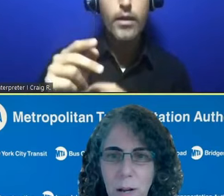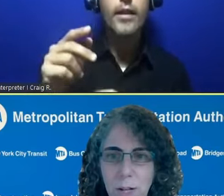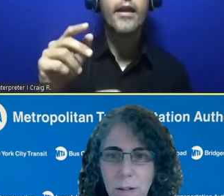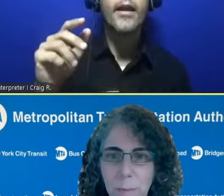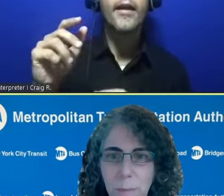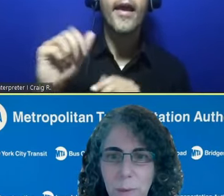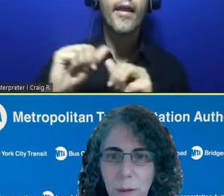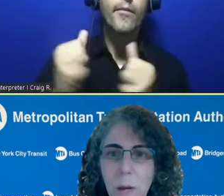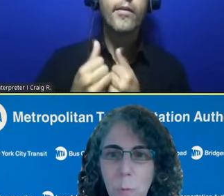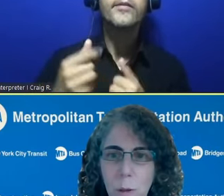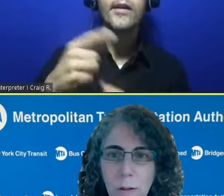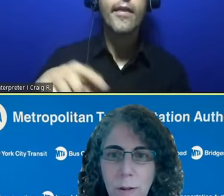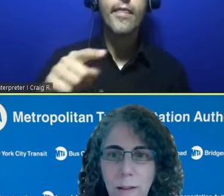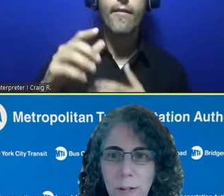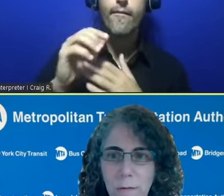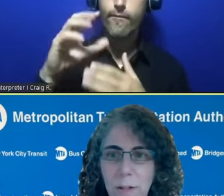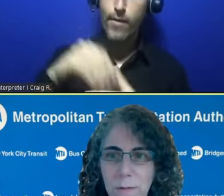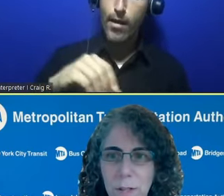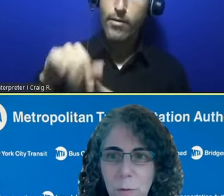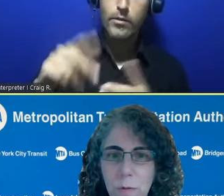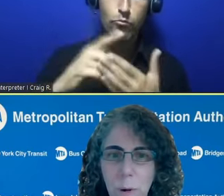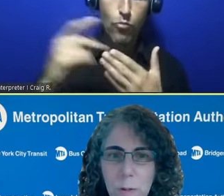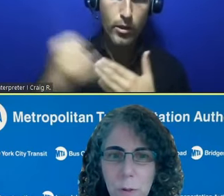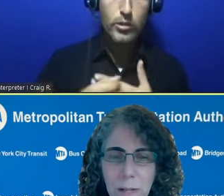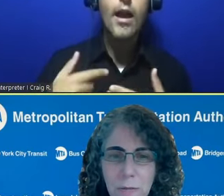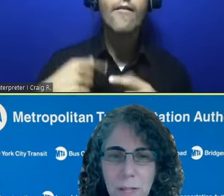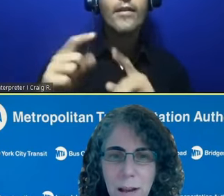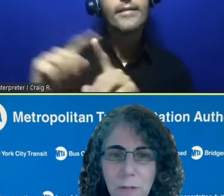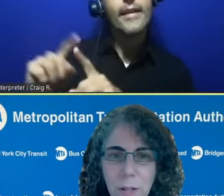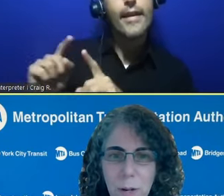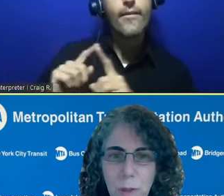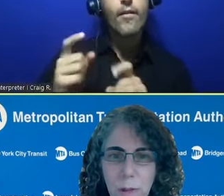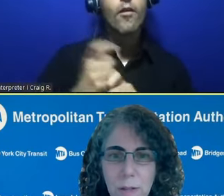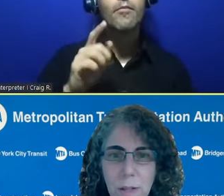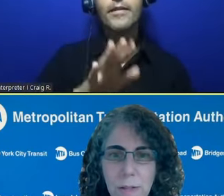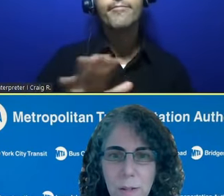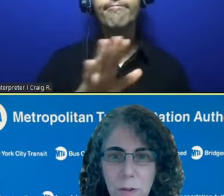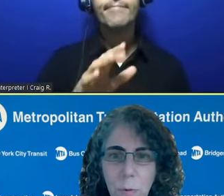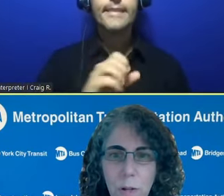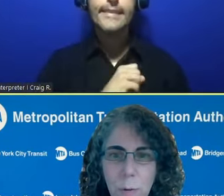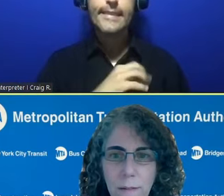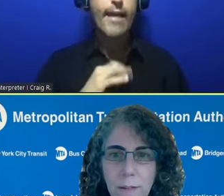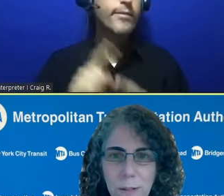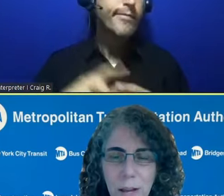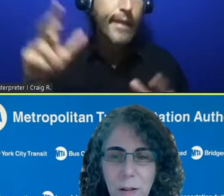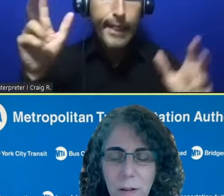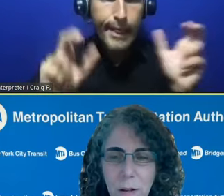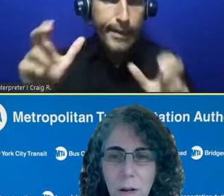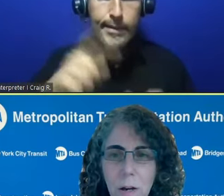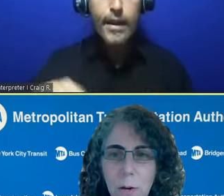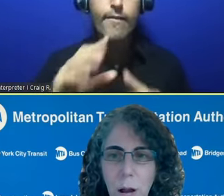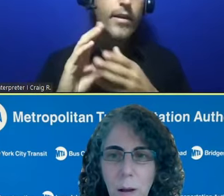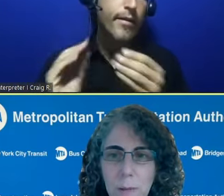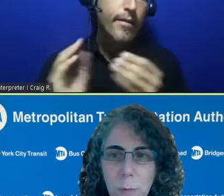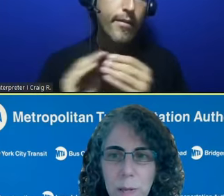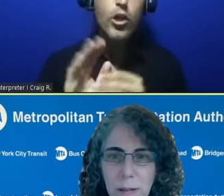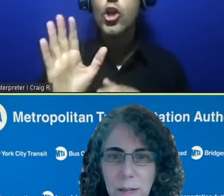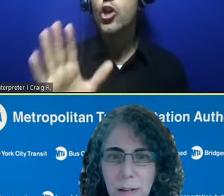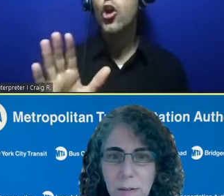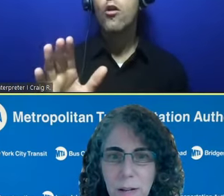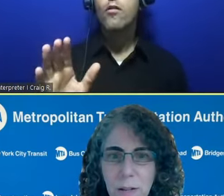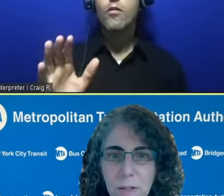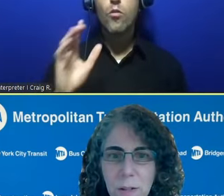for the project. We also have several individuals from our respective staffs here with us to listen to what you have to say. Your comments